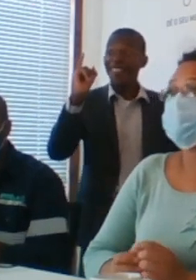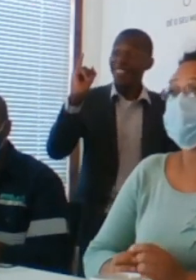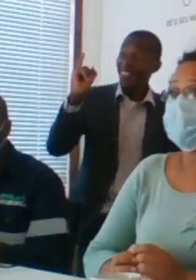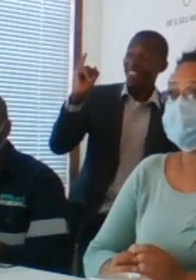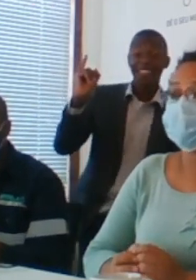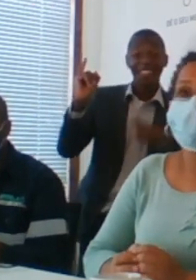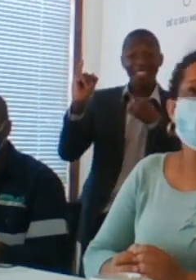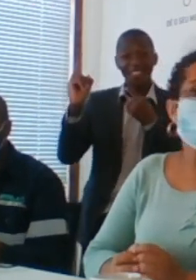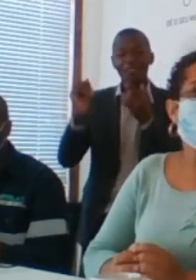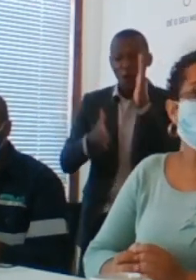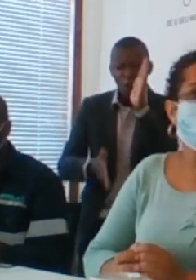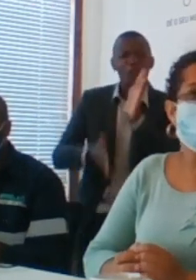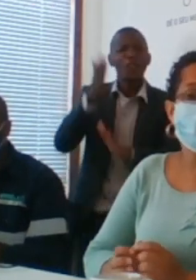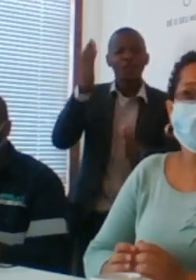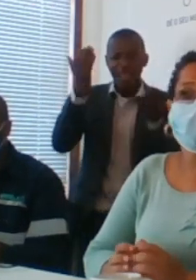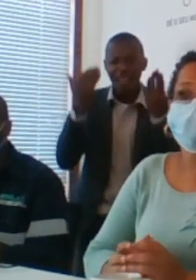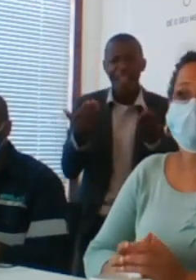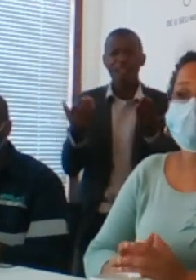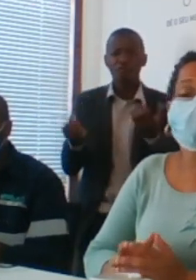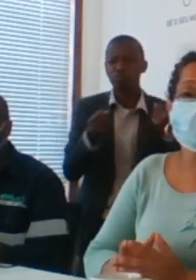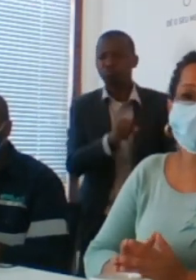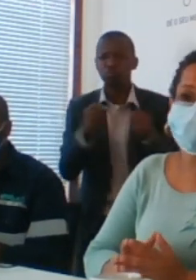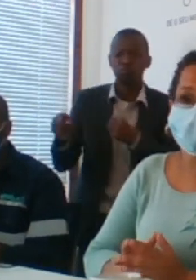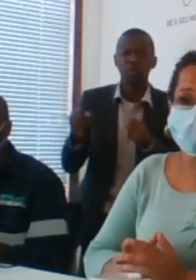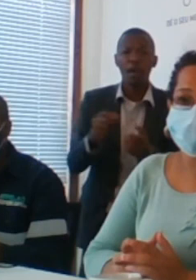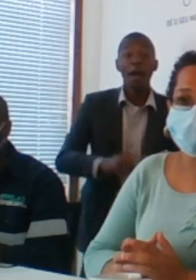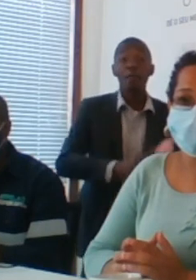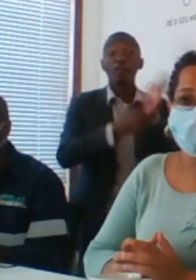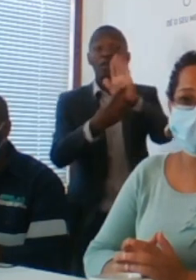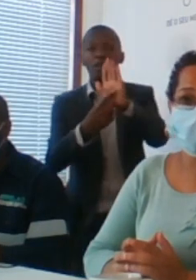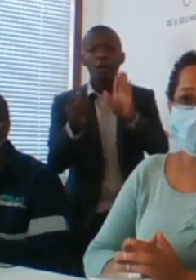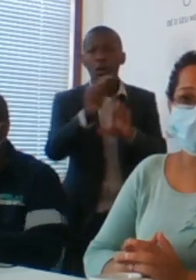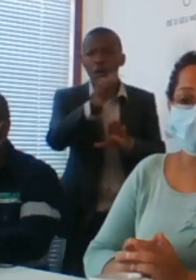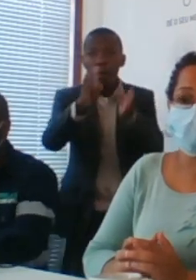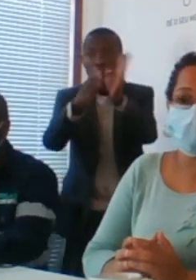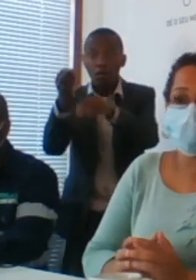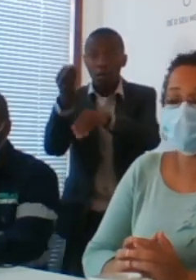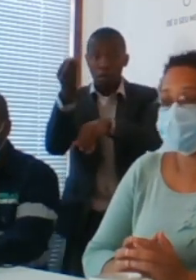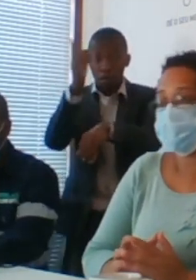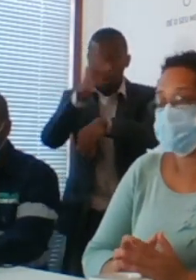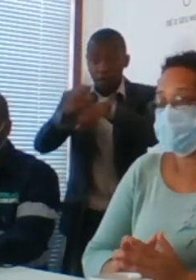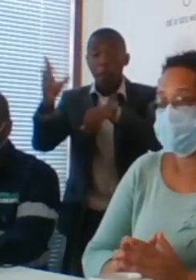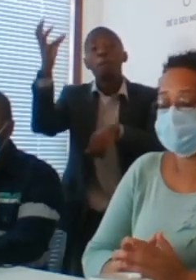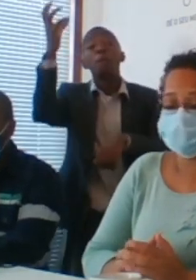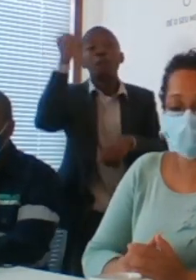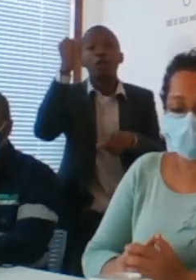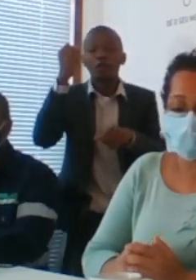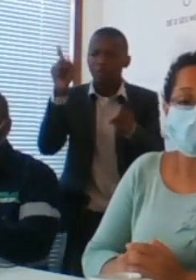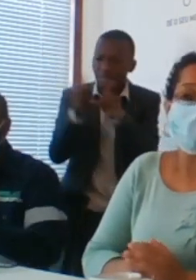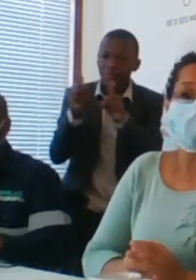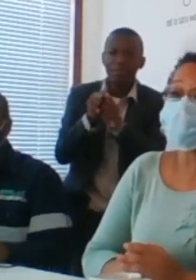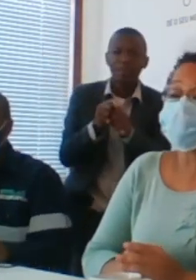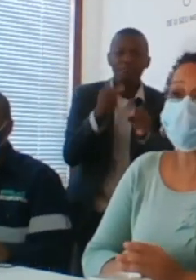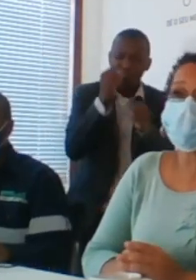and showing how capable these talents are amazing and are capable of getting jobs in the